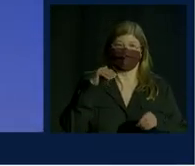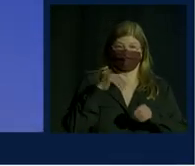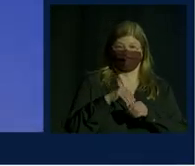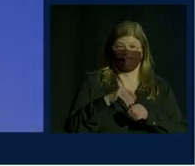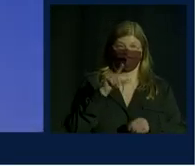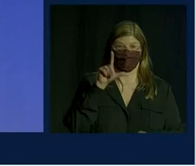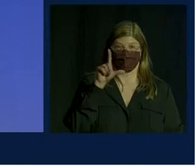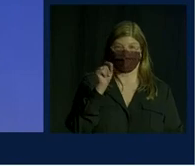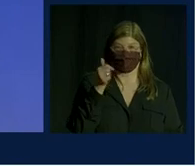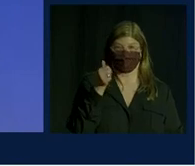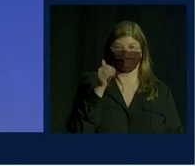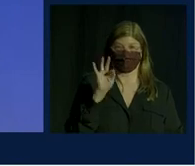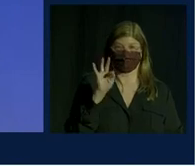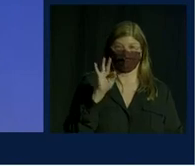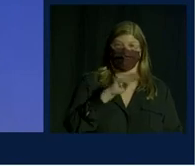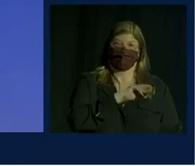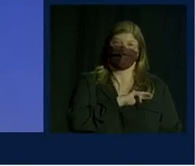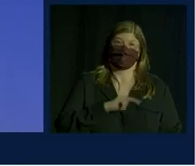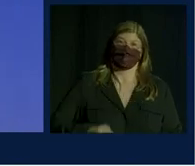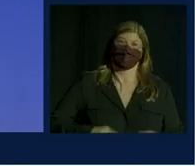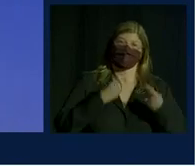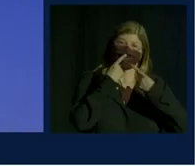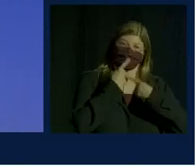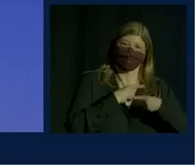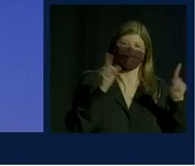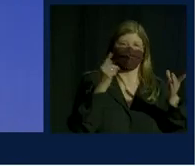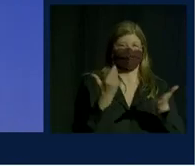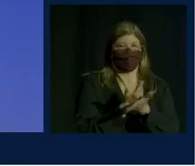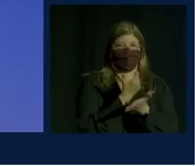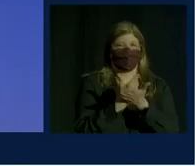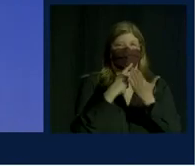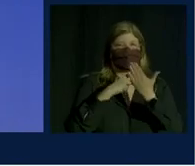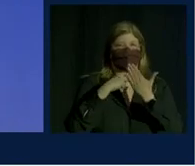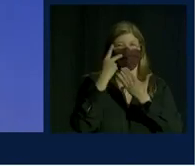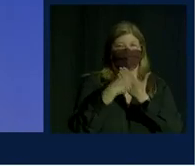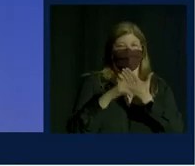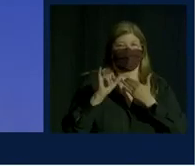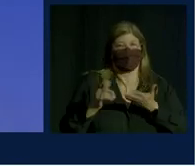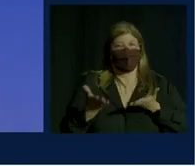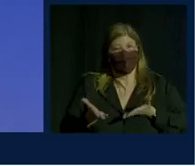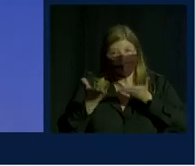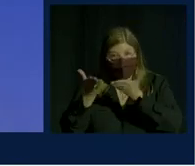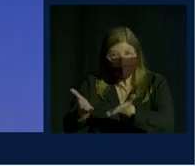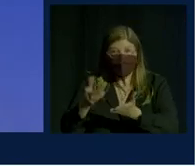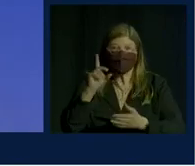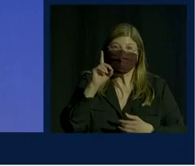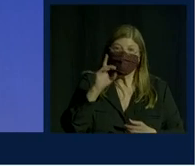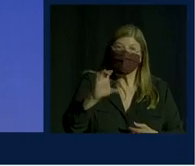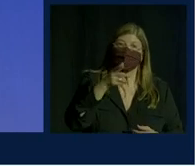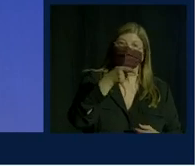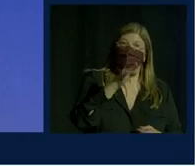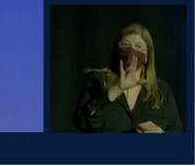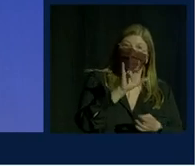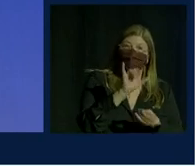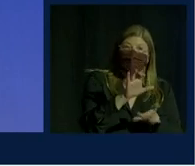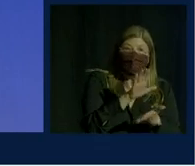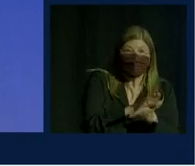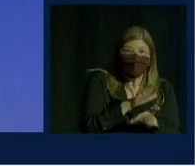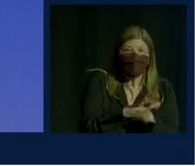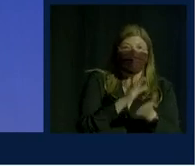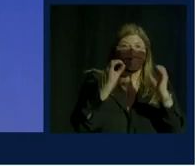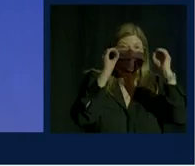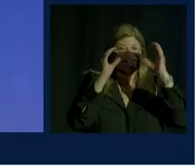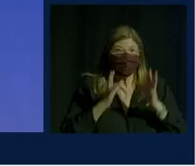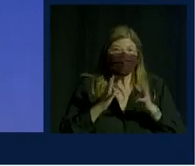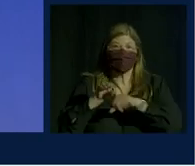services organization that offered DC public school teachers and their staff guidance and financial assistance in purchasing a